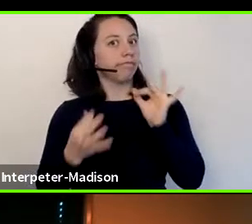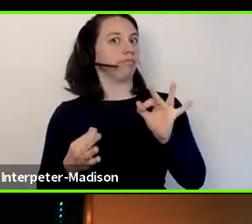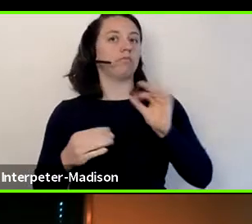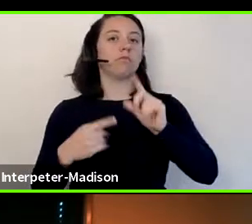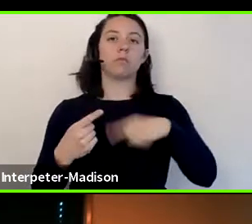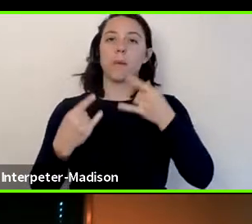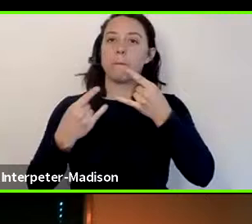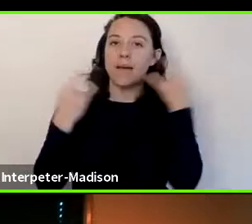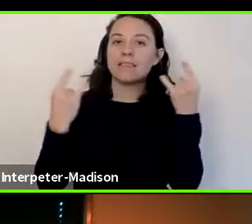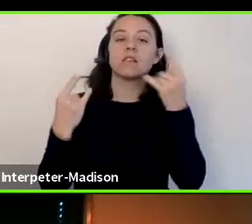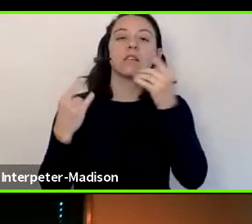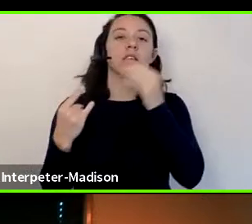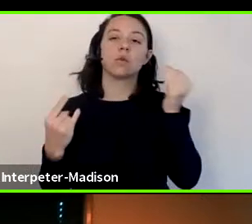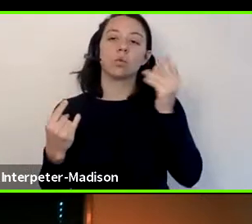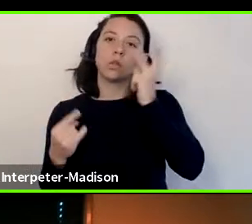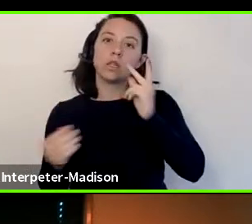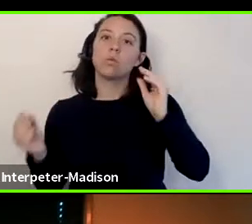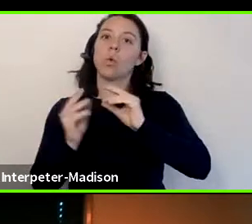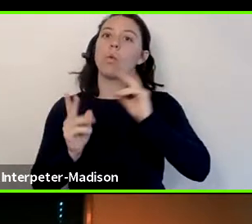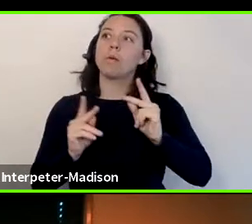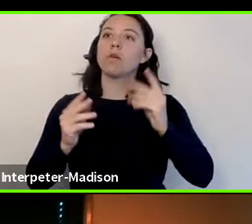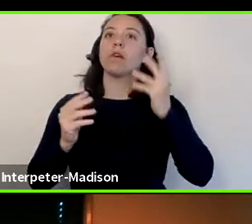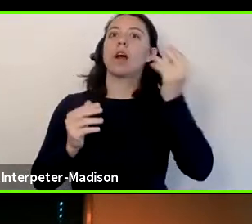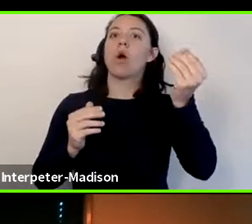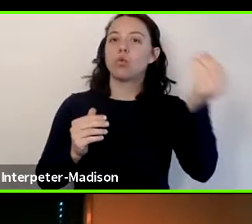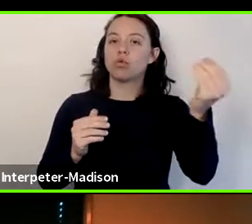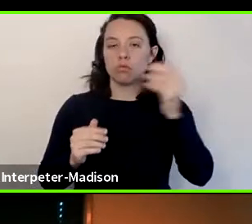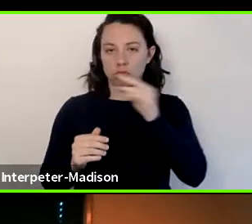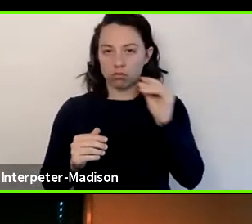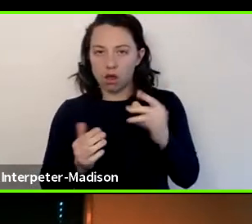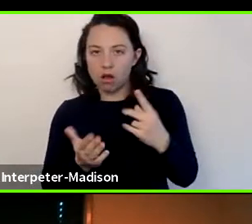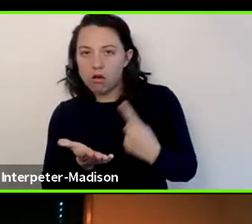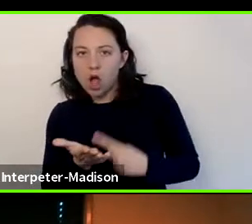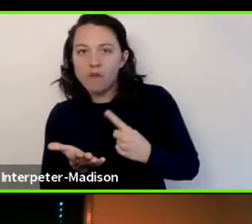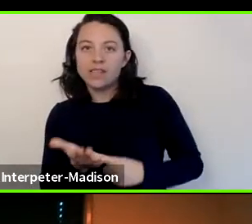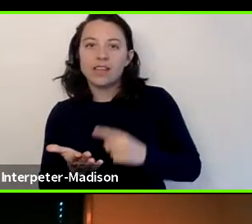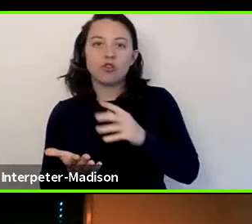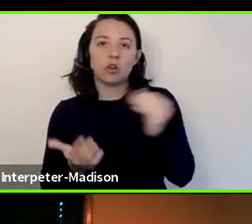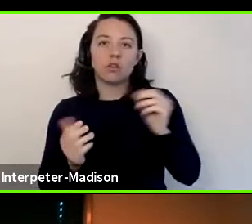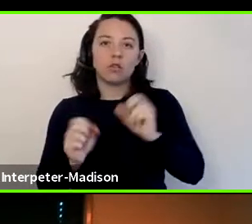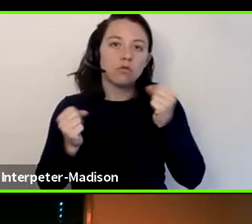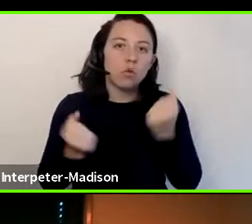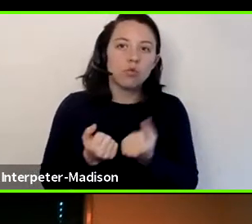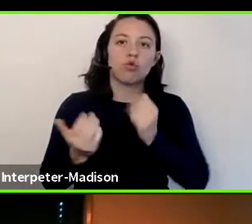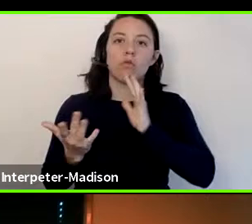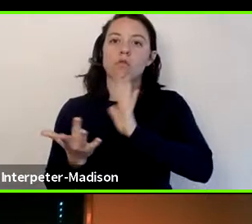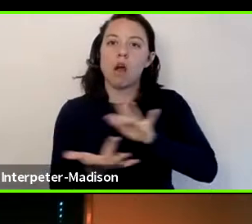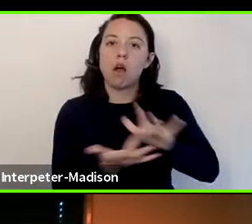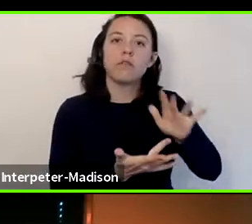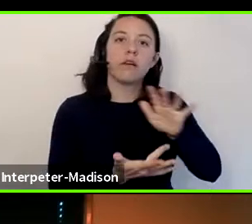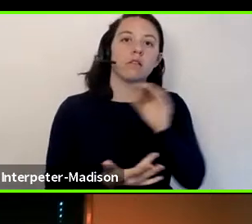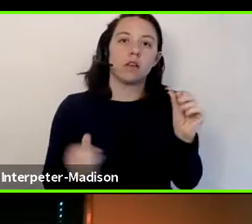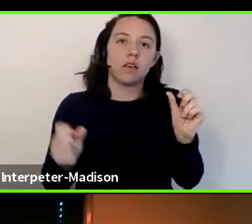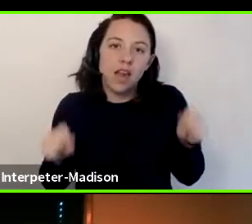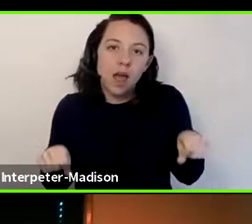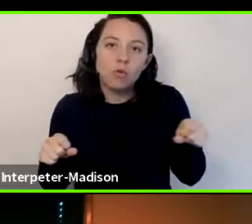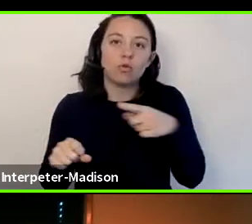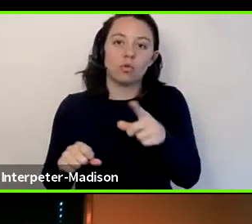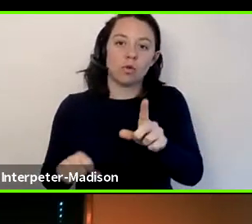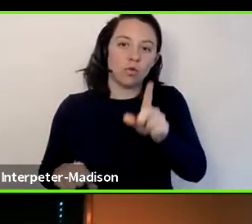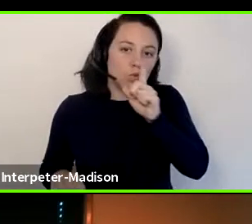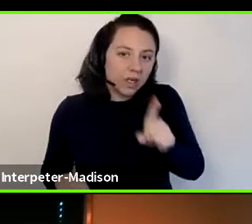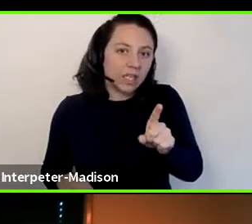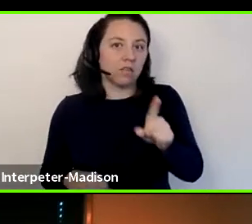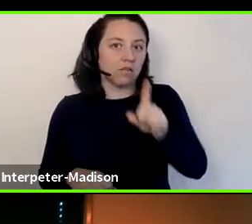you see a few more people out, and that conversation and the social contact and being able to be real time talking